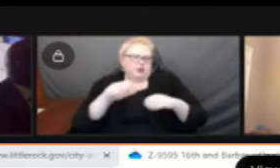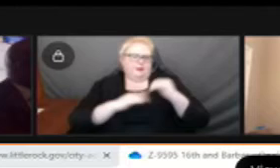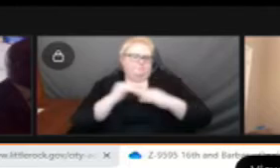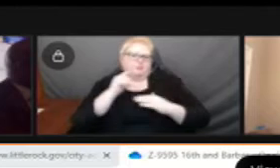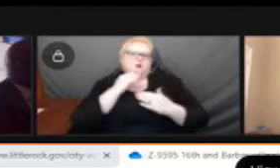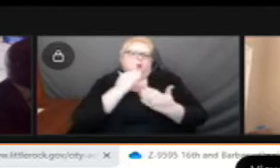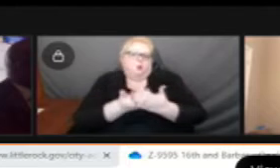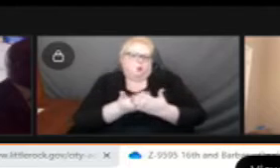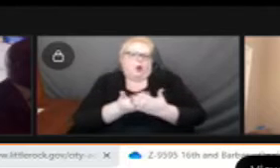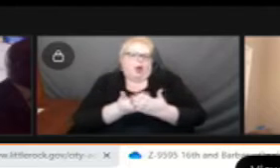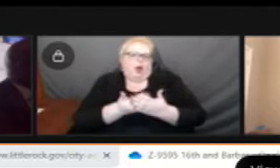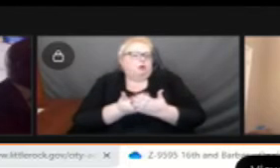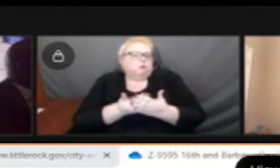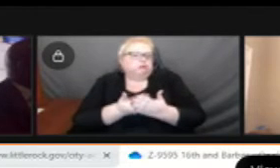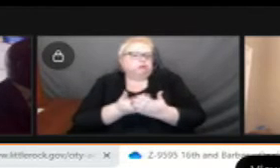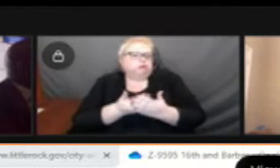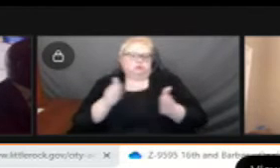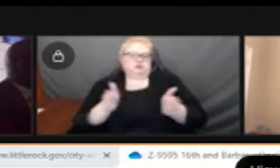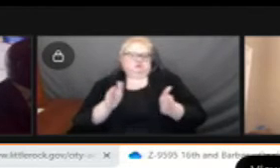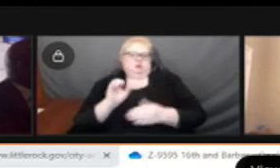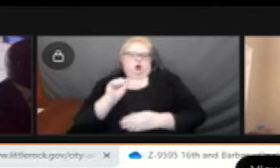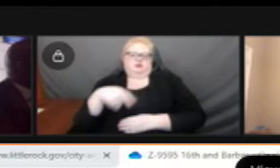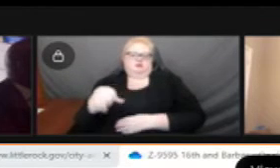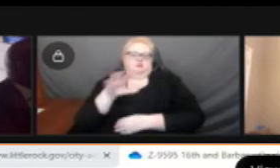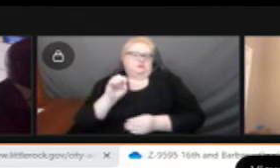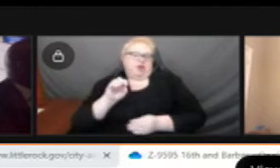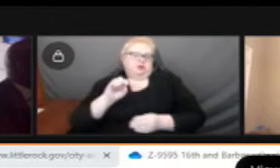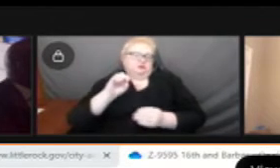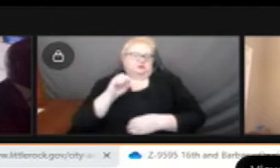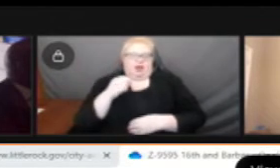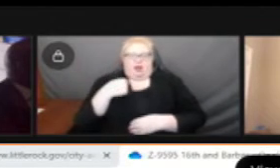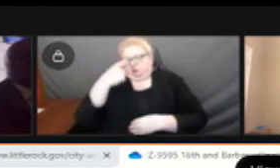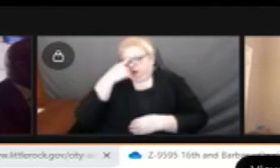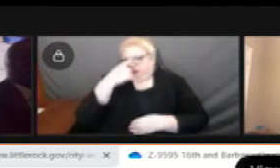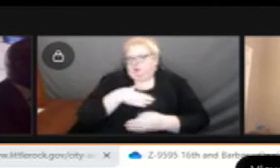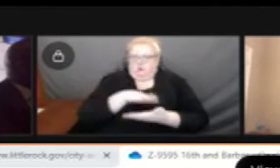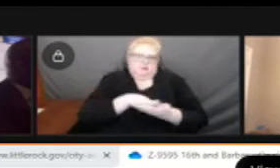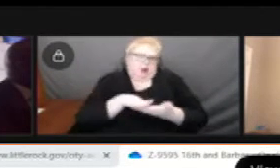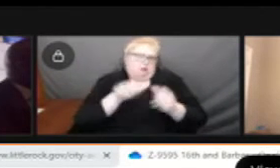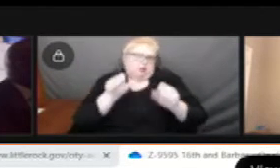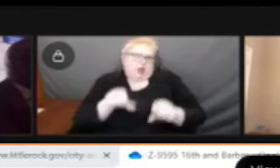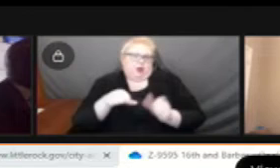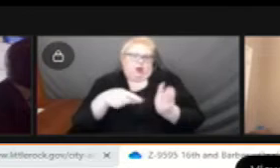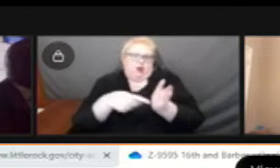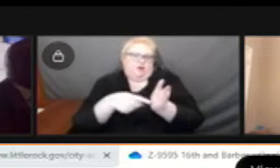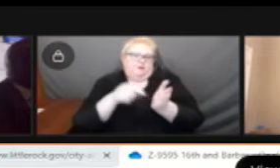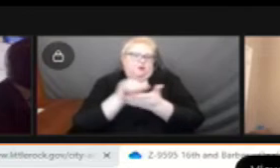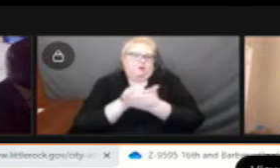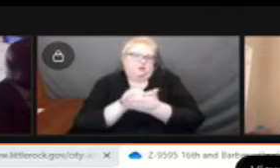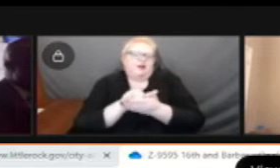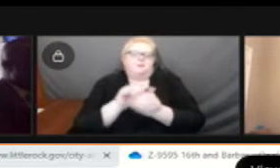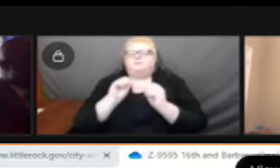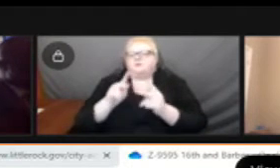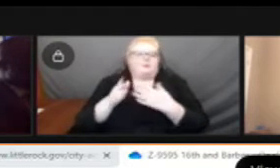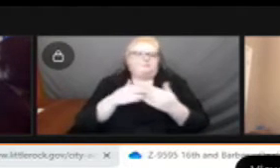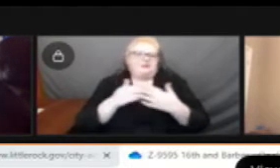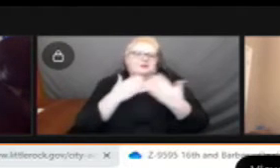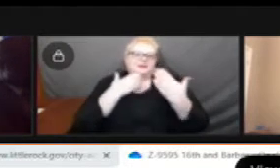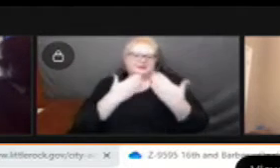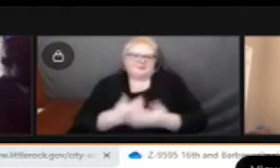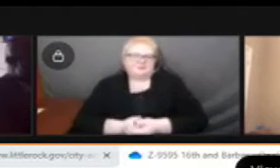1 bath. And, you know, I thought it was quite nice myself. I could afford it. But anyway, thank you. Thank